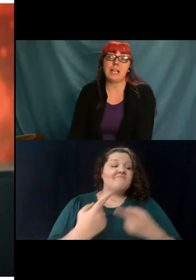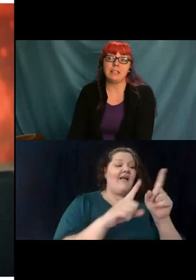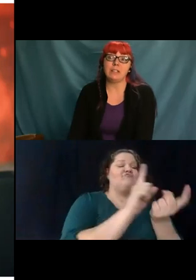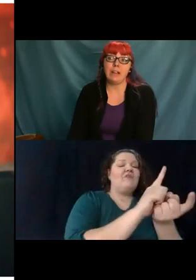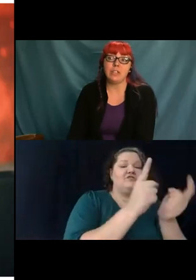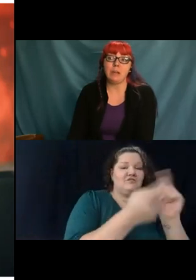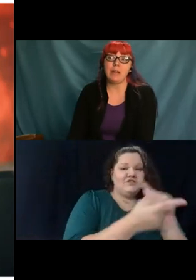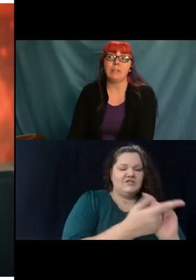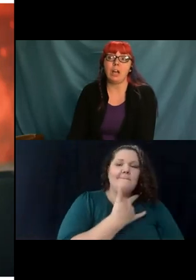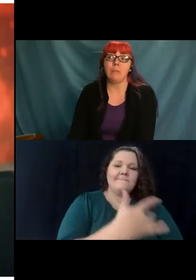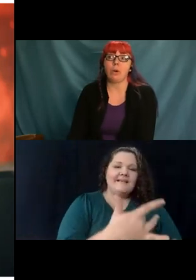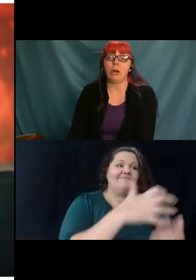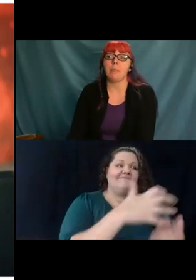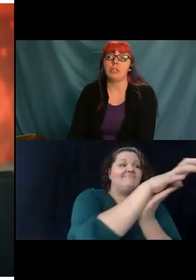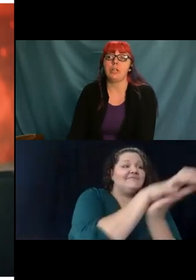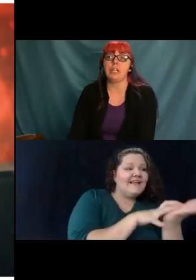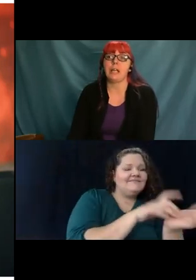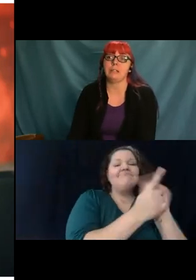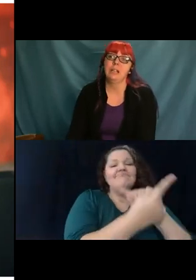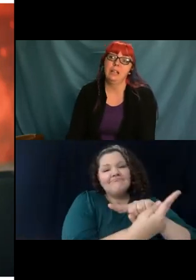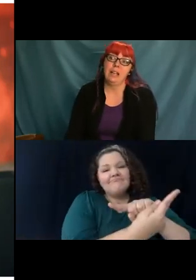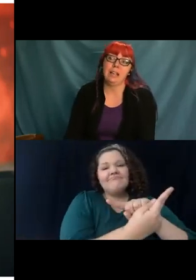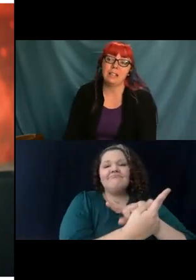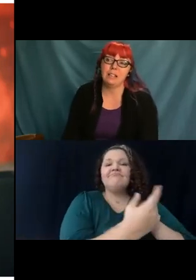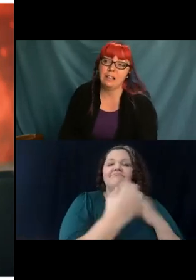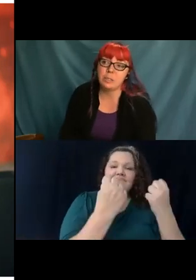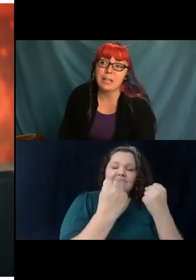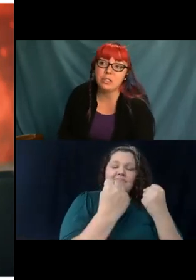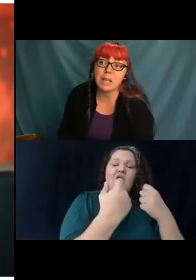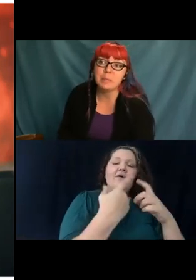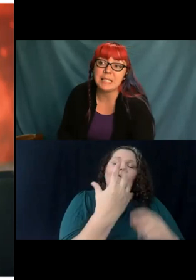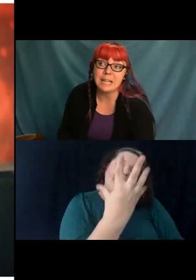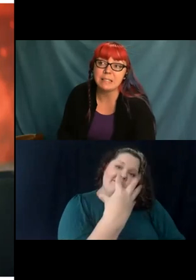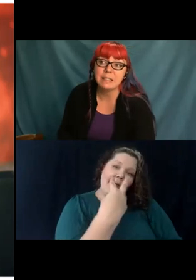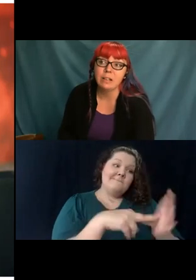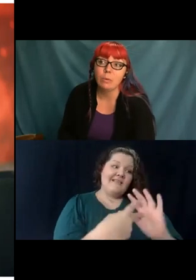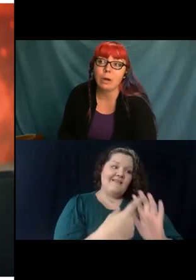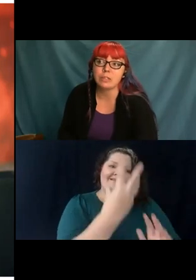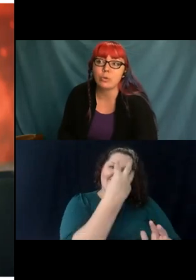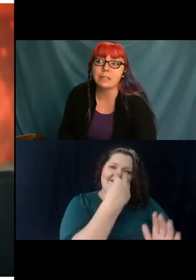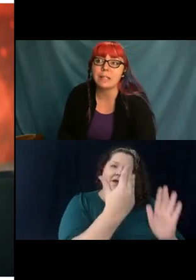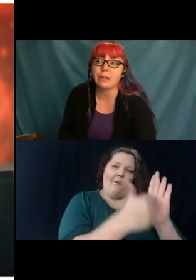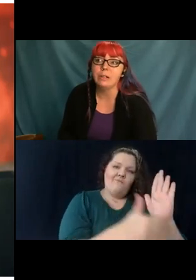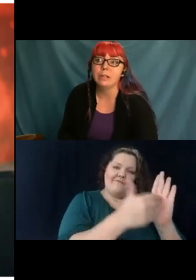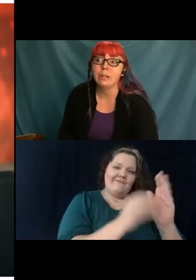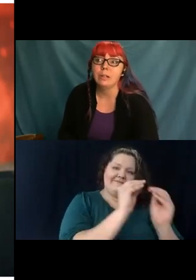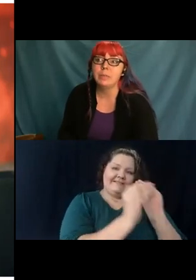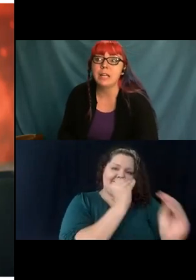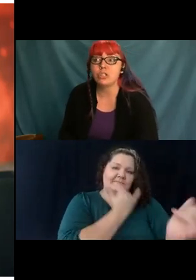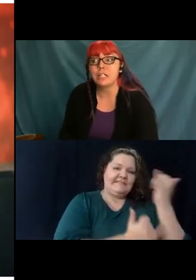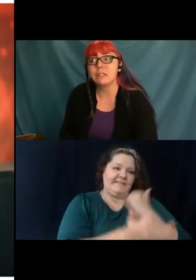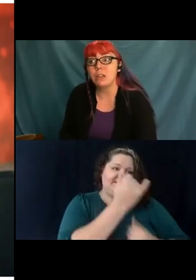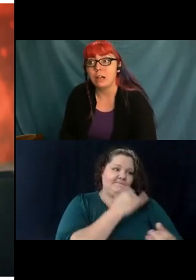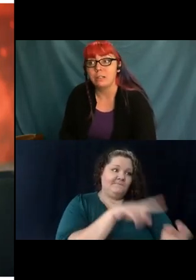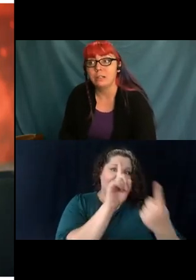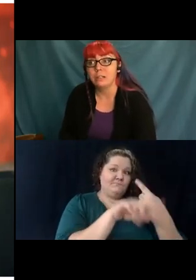Interpreters, because they're lifetime, have a lot more opportunity and space to make mistakes, whereas a translator